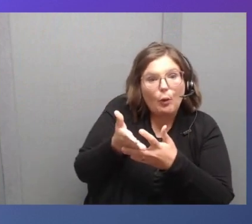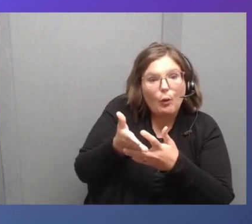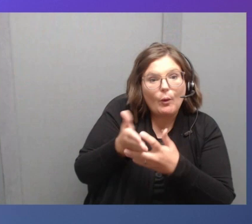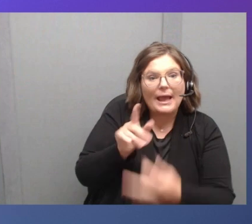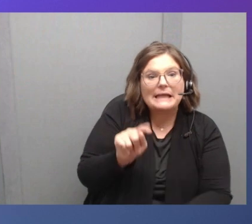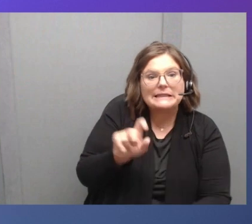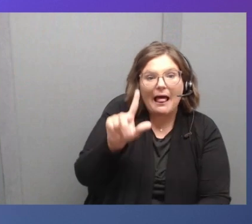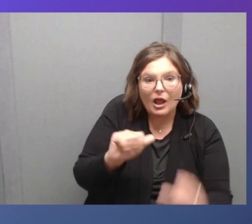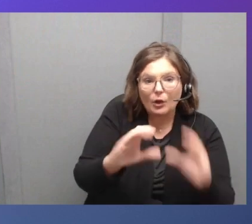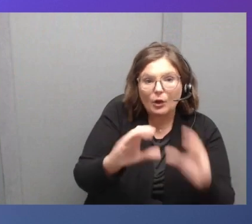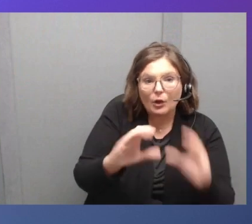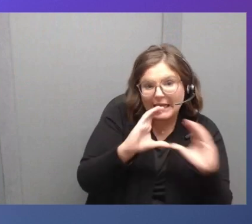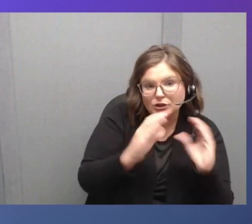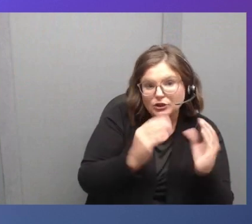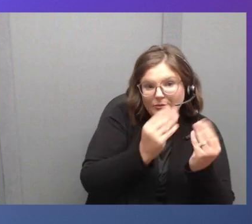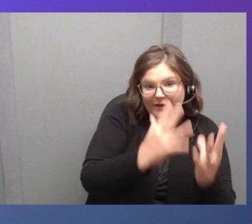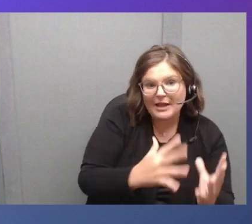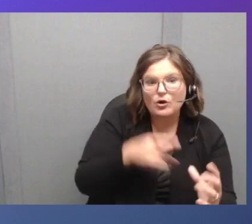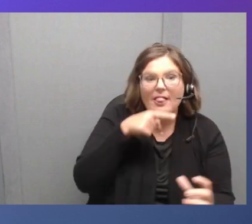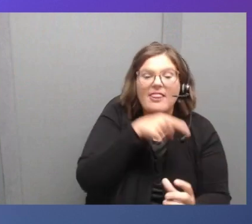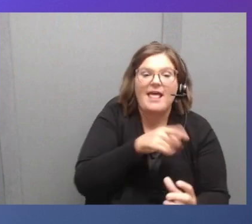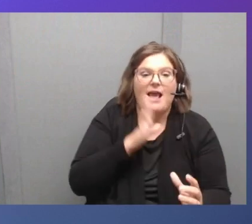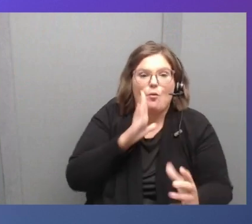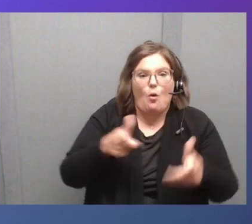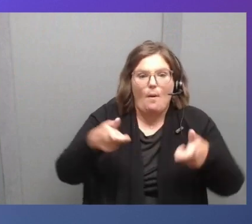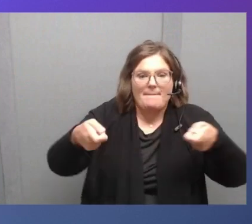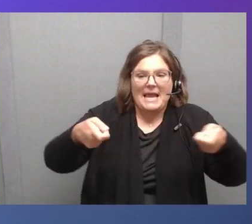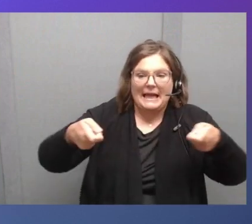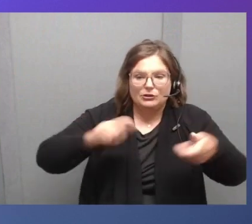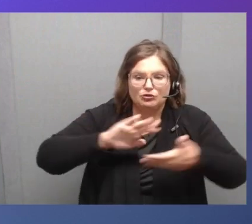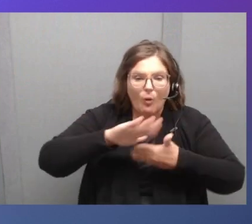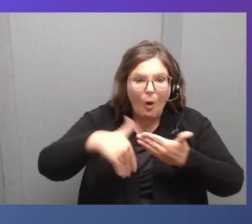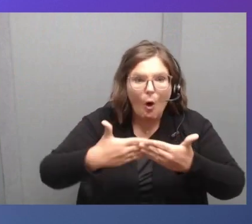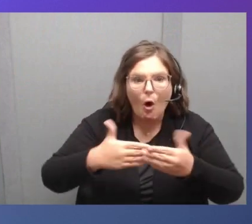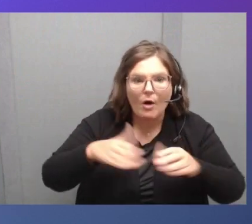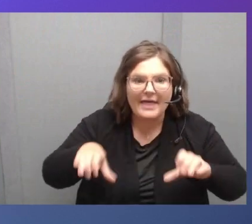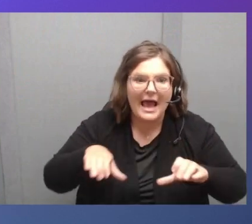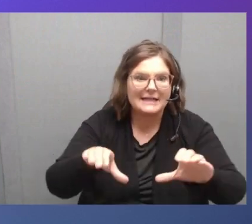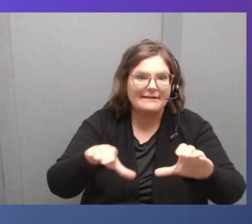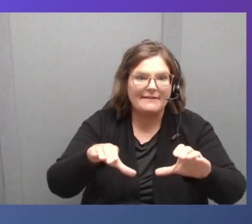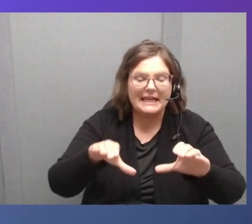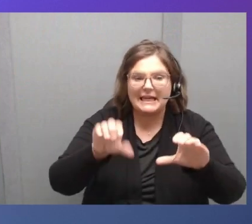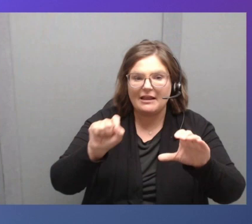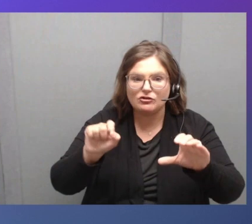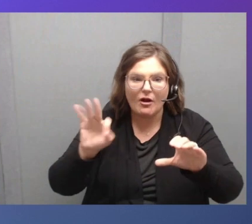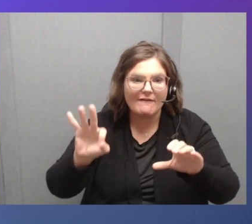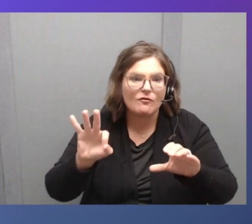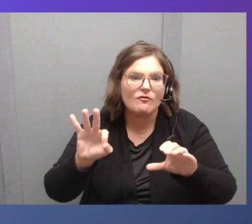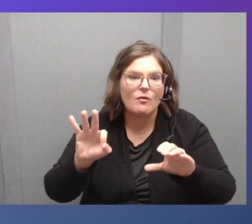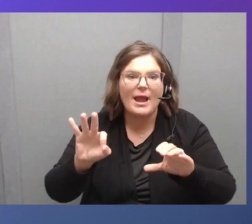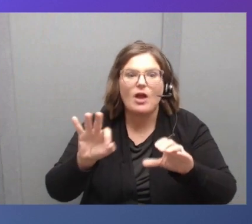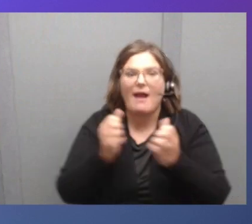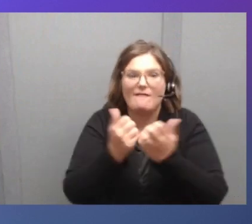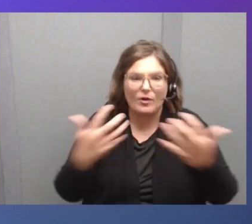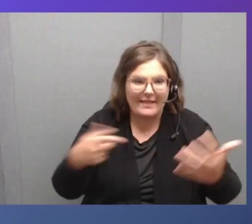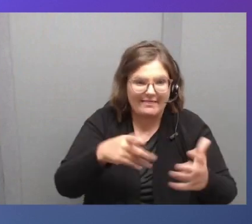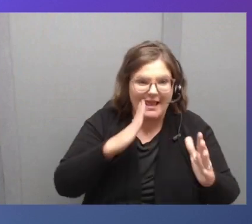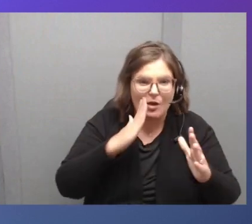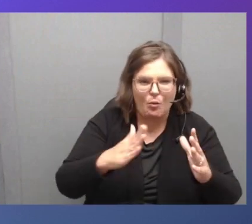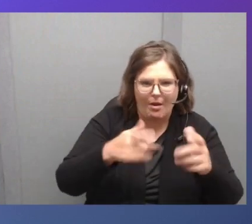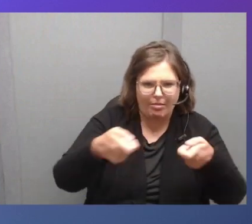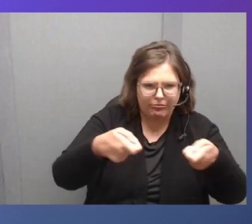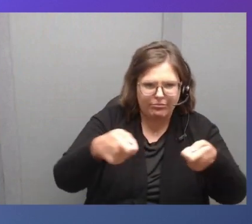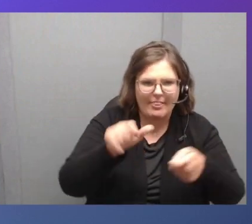solutions so you don't have to manage the connectivity, the compute, or the software. Huge value proposition of Wavelength. But beyond CSP